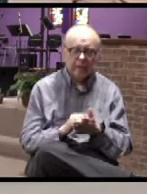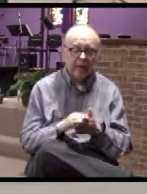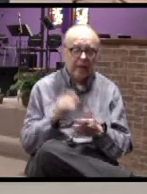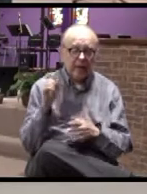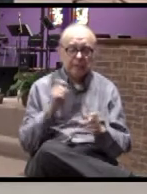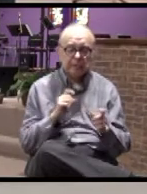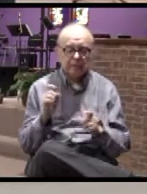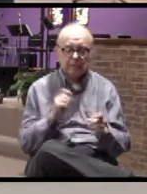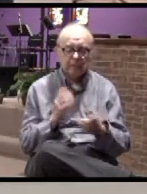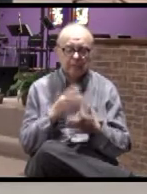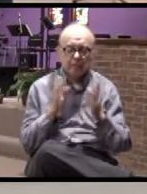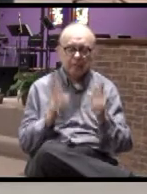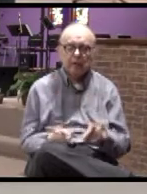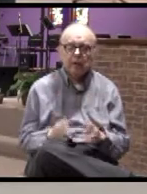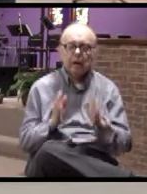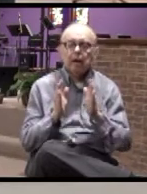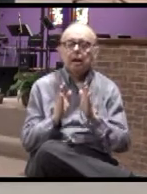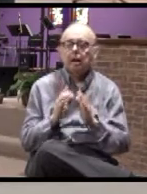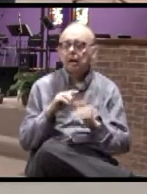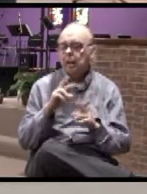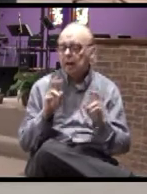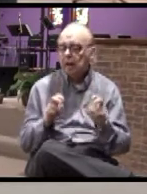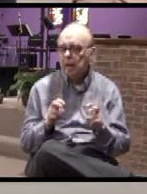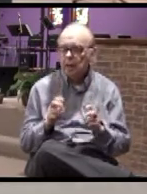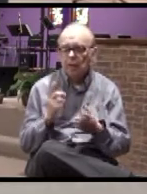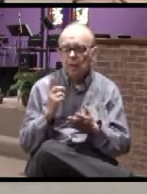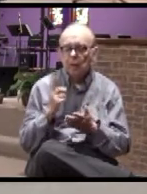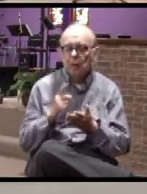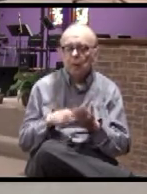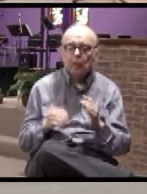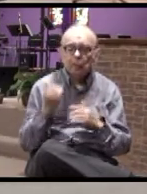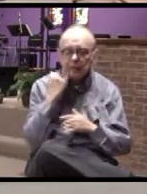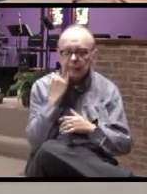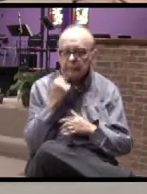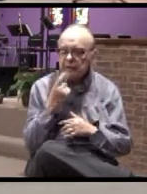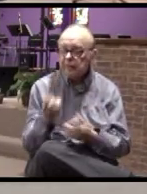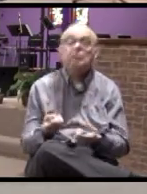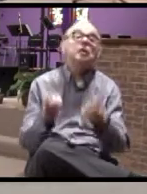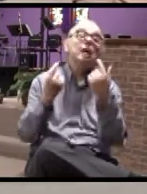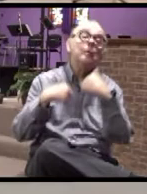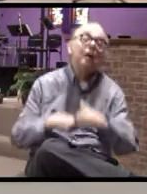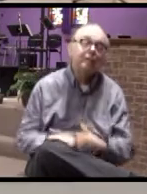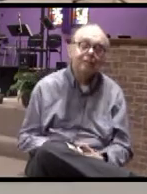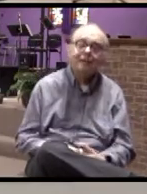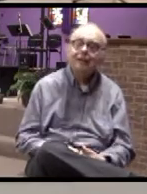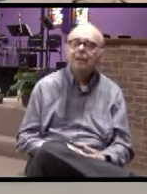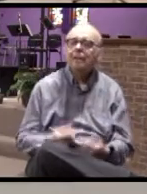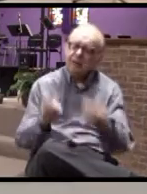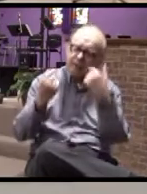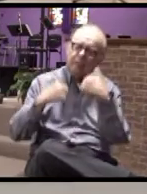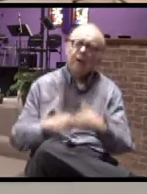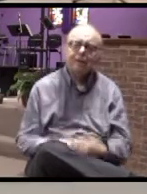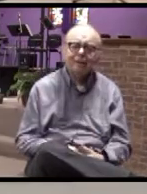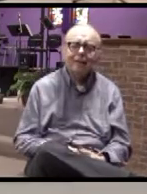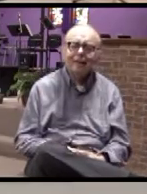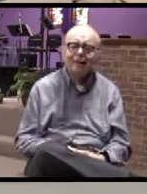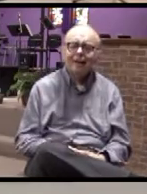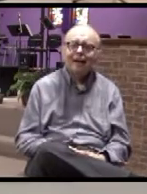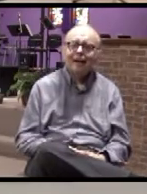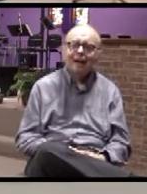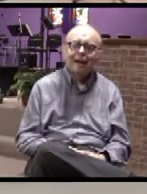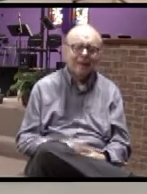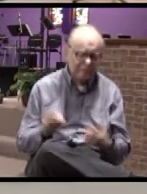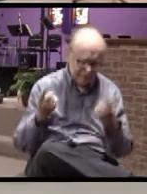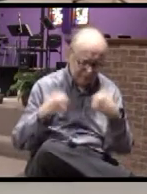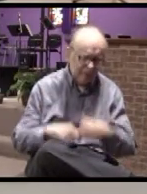expression. When somebody says, what if? Just say, come on. Come on. Just